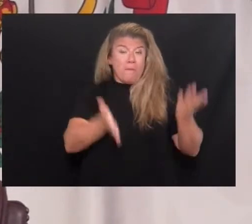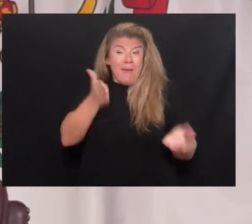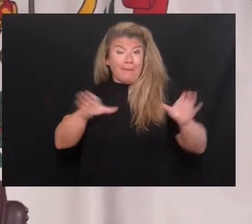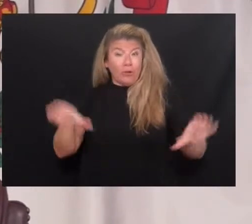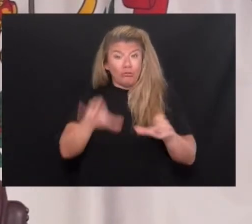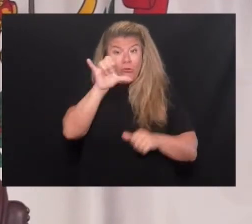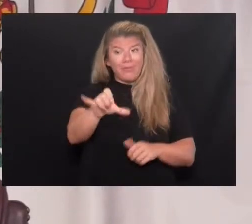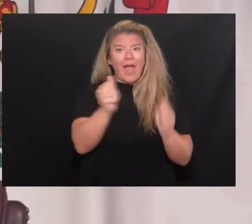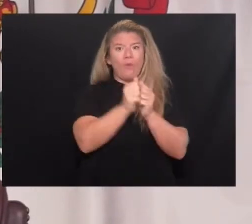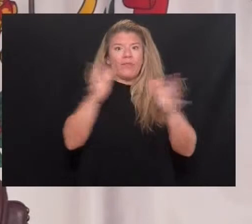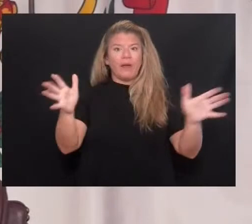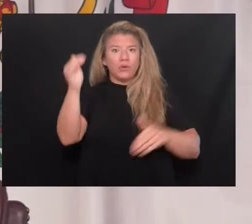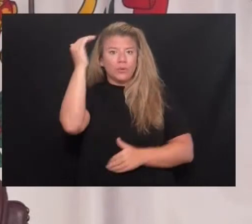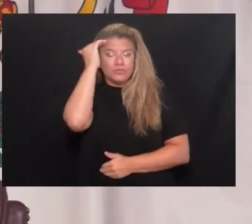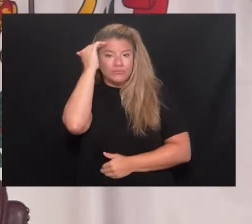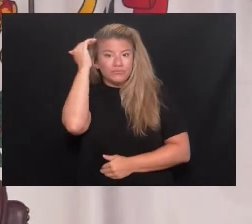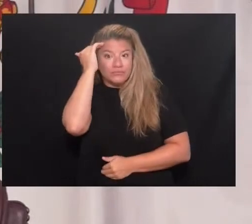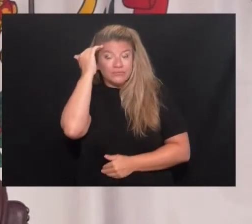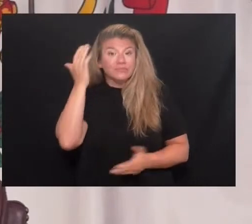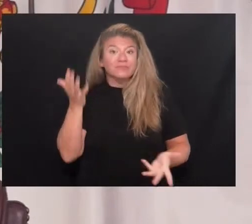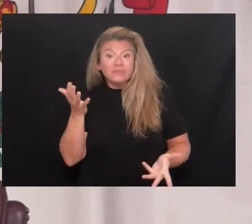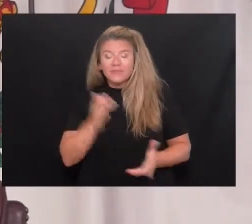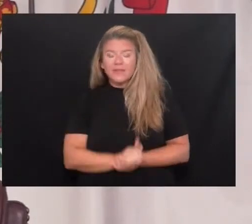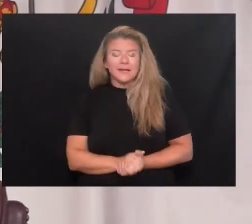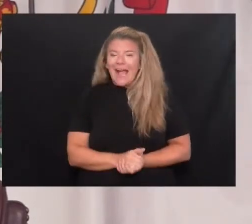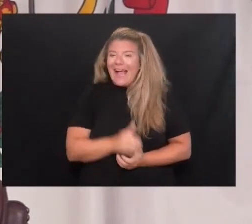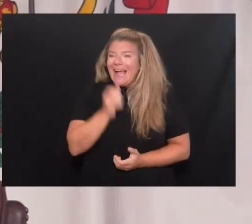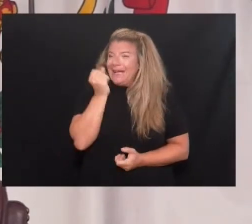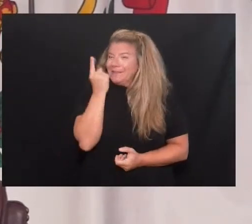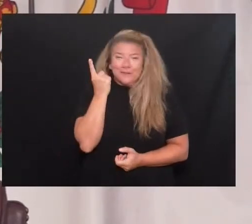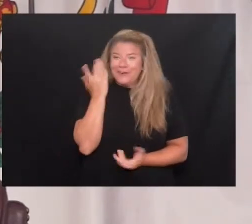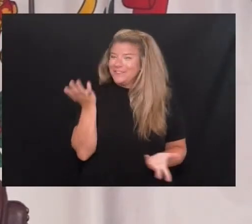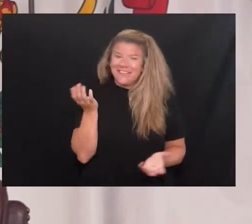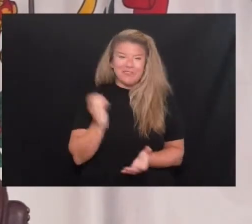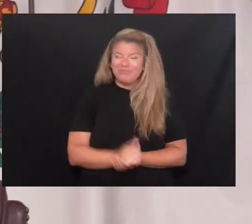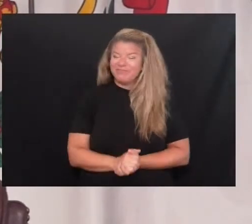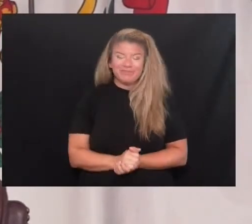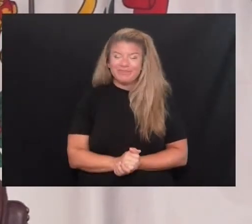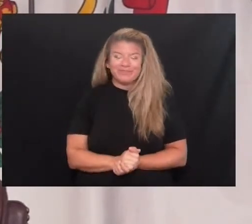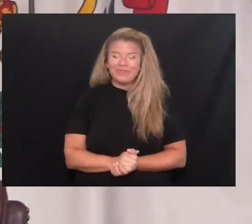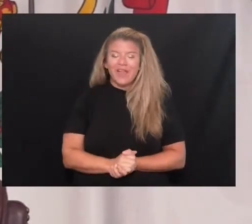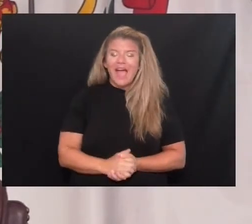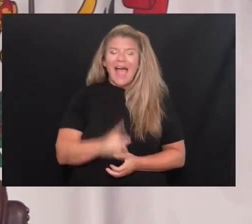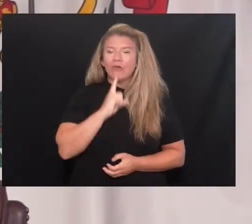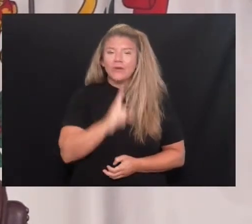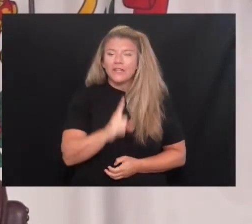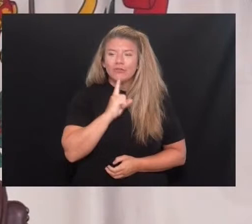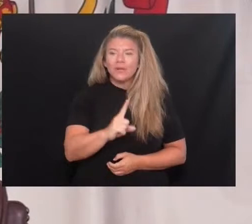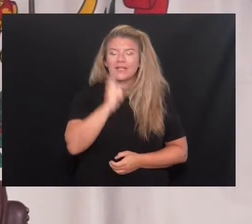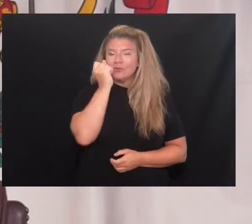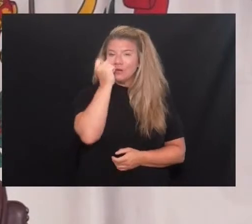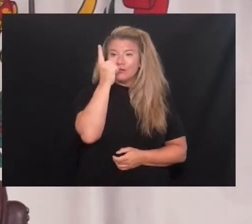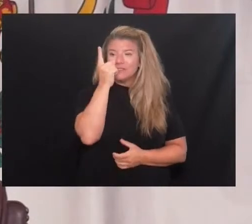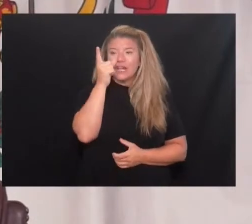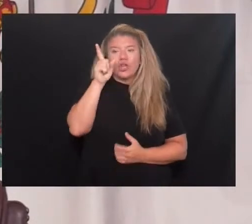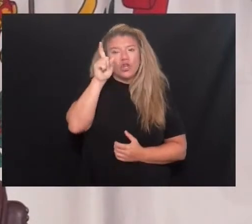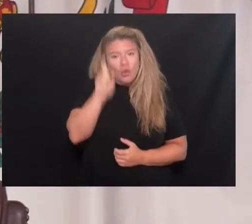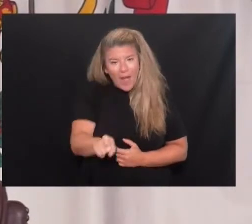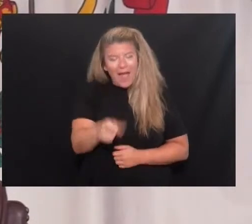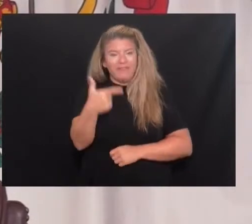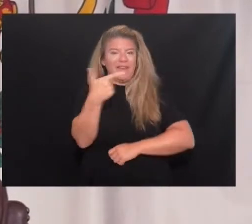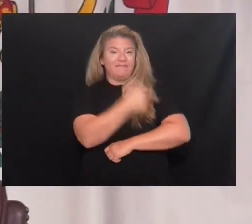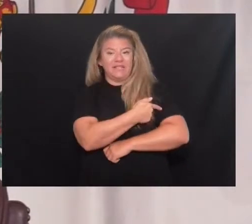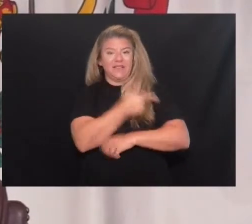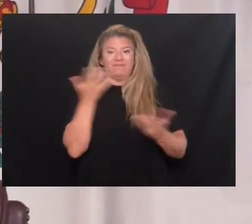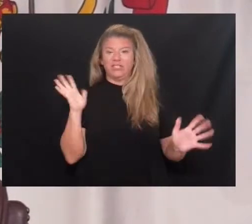You know, I just don't get it. I really don't get it. We've got to get vaccinated. That's all